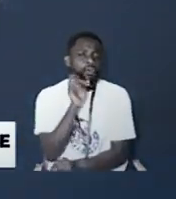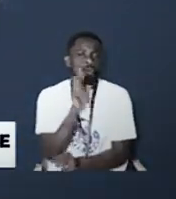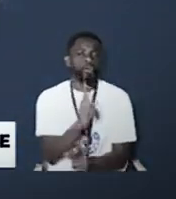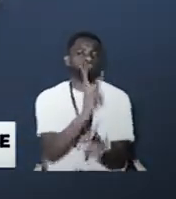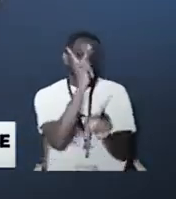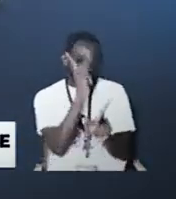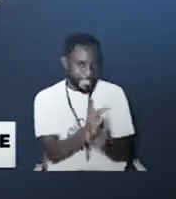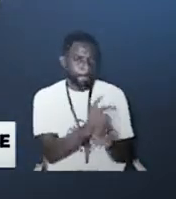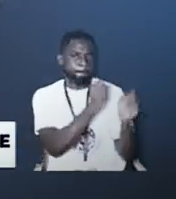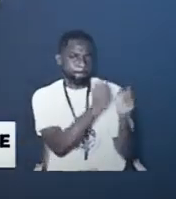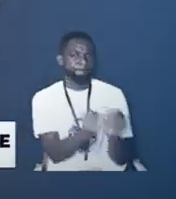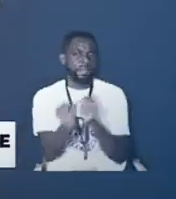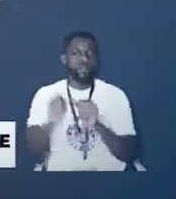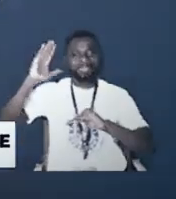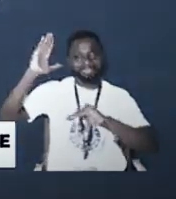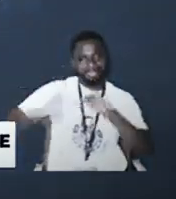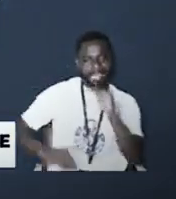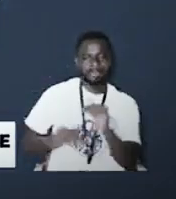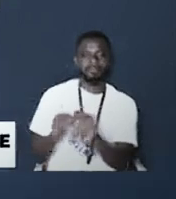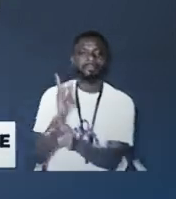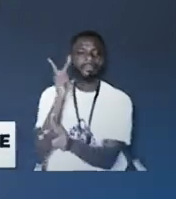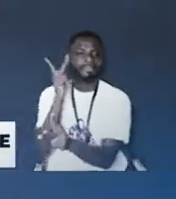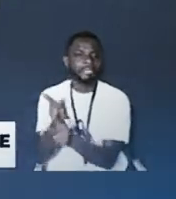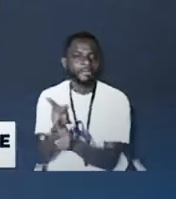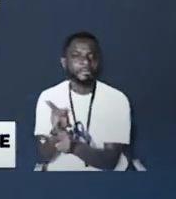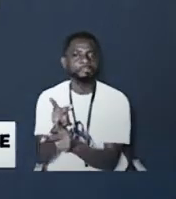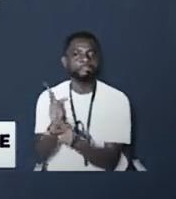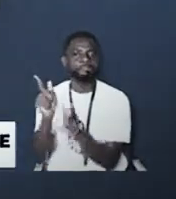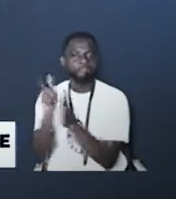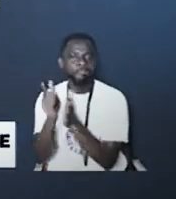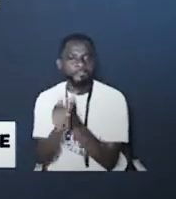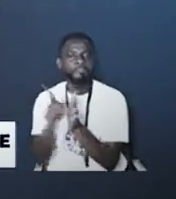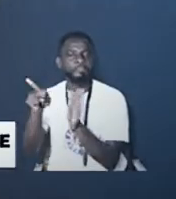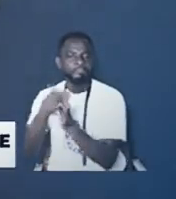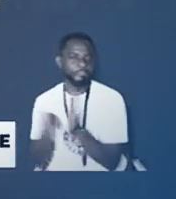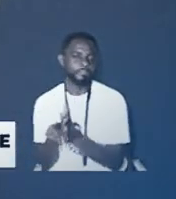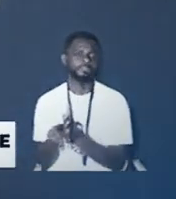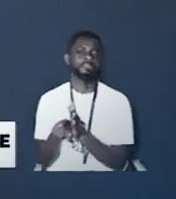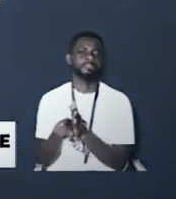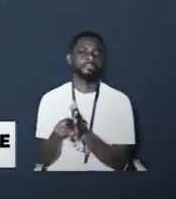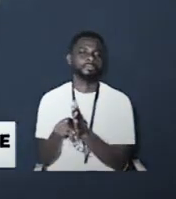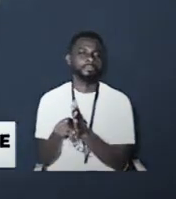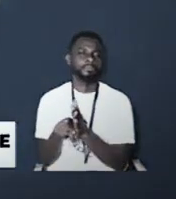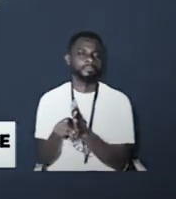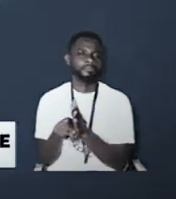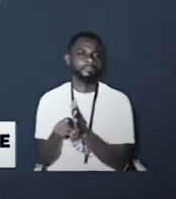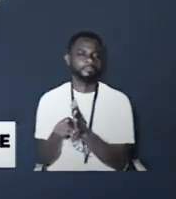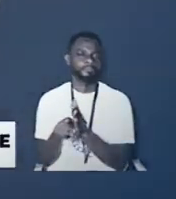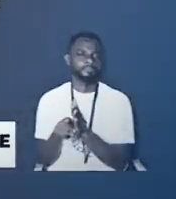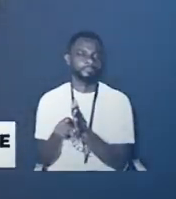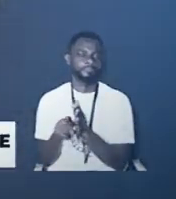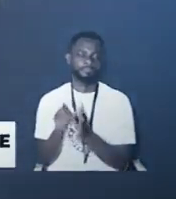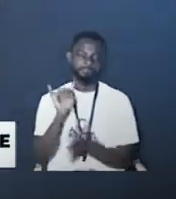power than about maintaining principles. Just hold